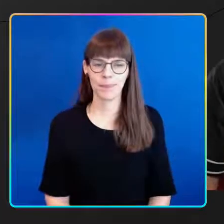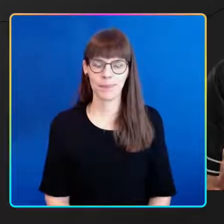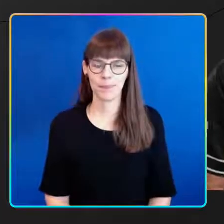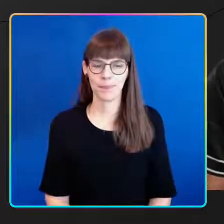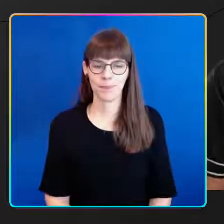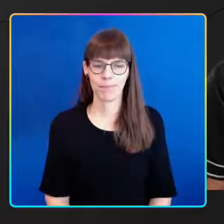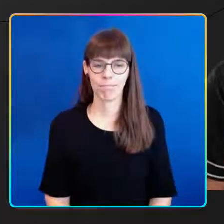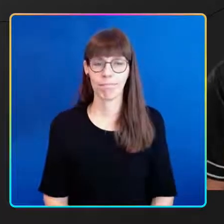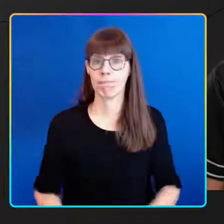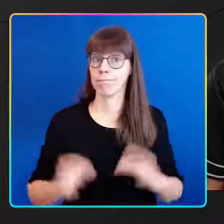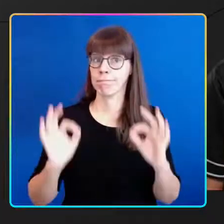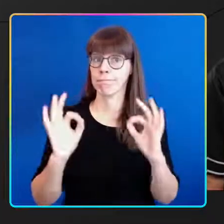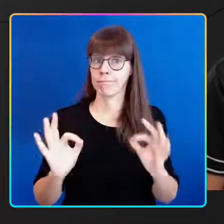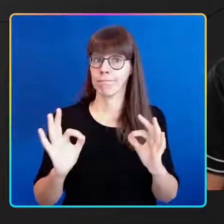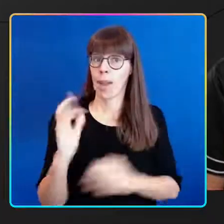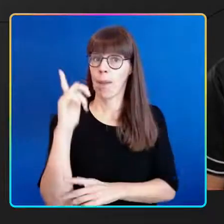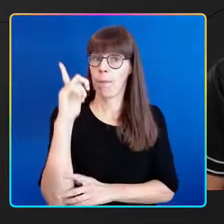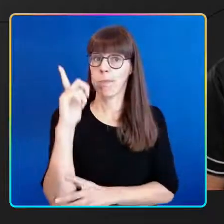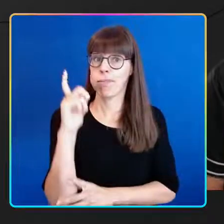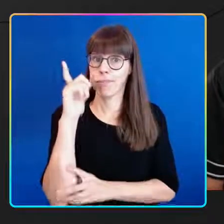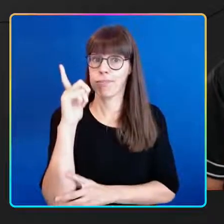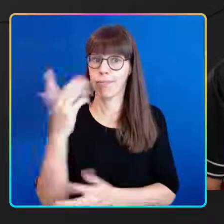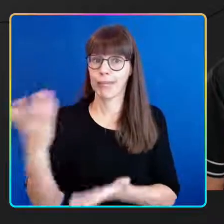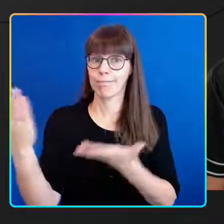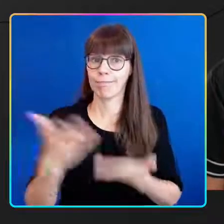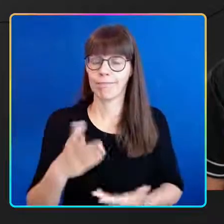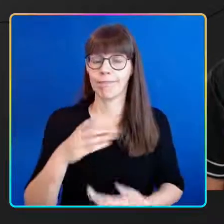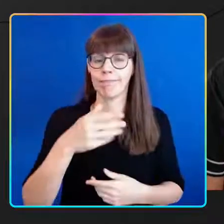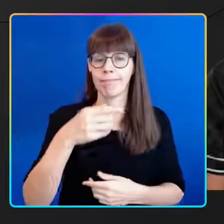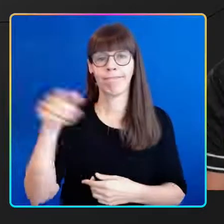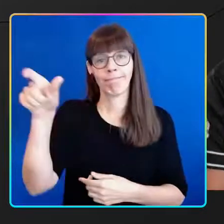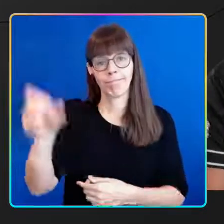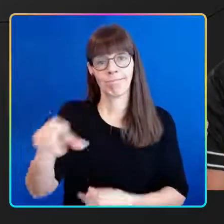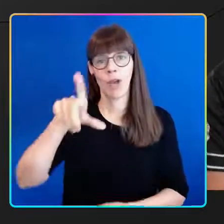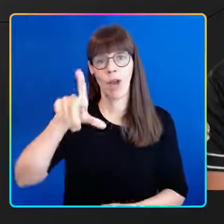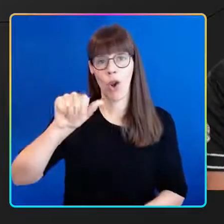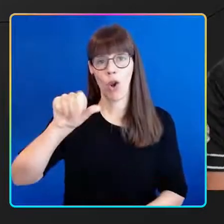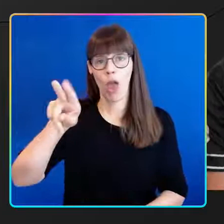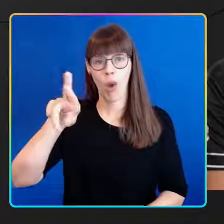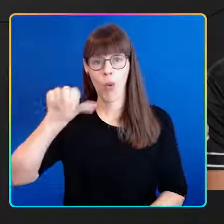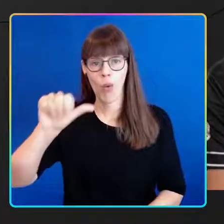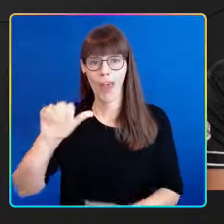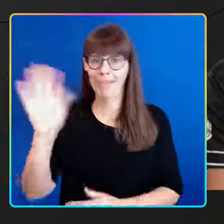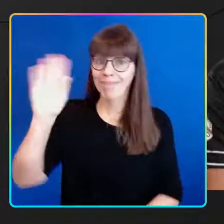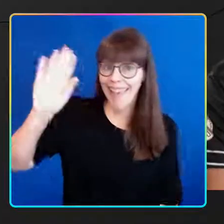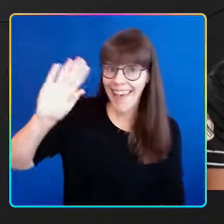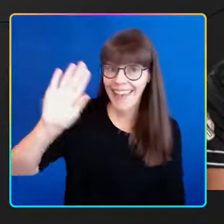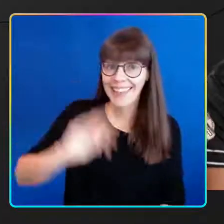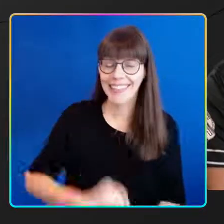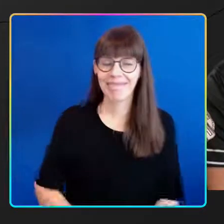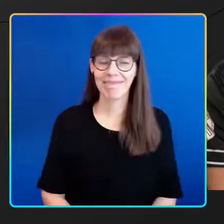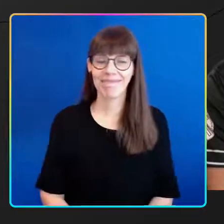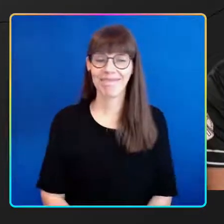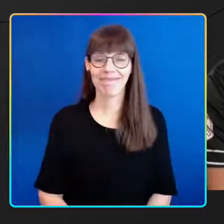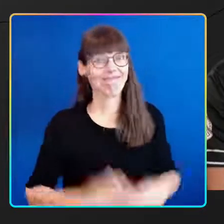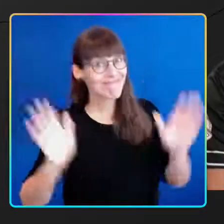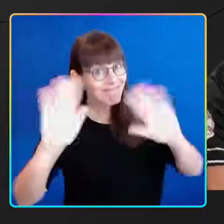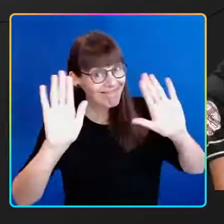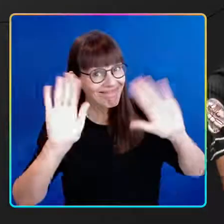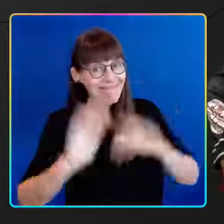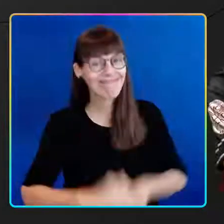Perfect. So let's get started and invite Laura to the screen. Hi, Laura. Hello, everyone.